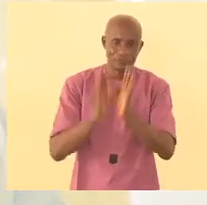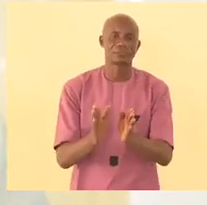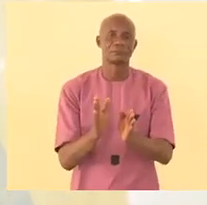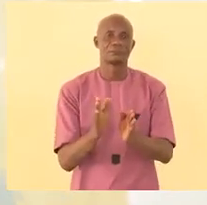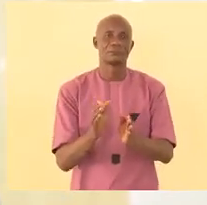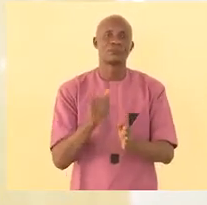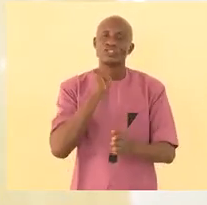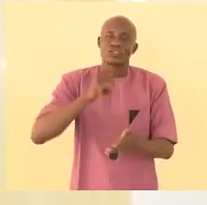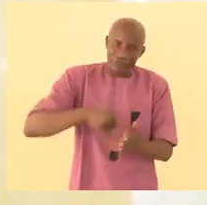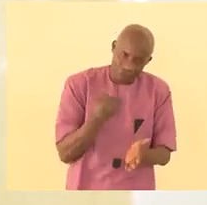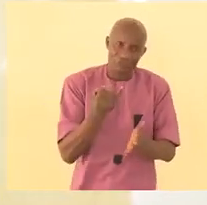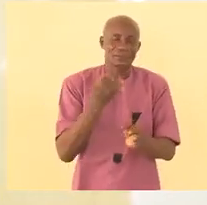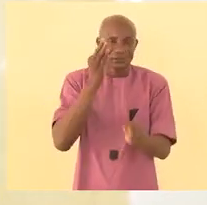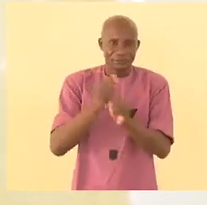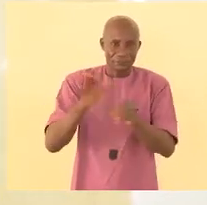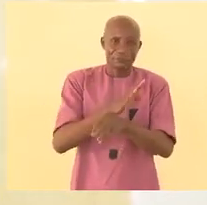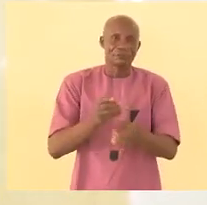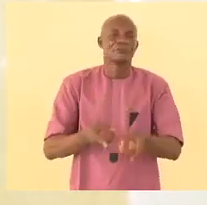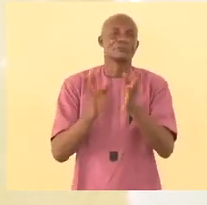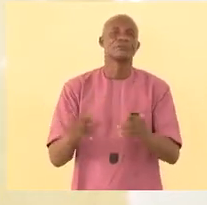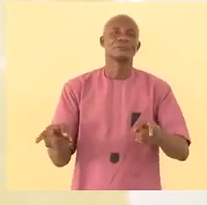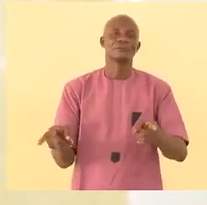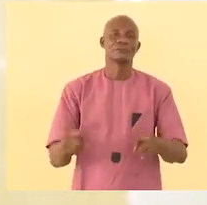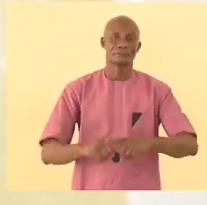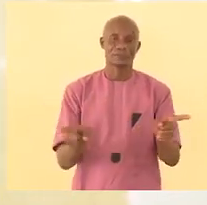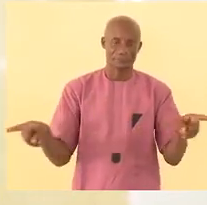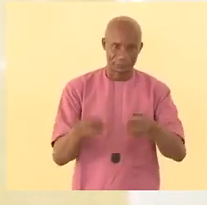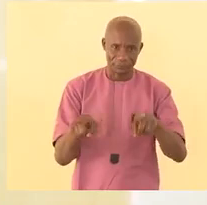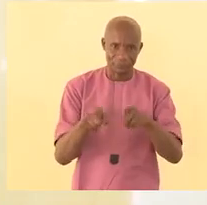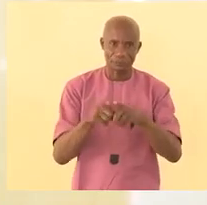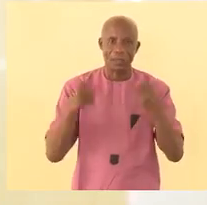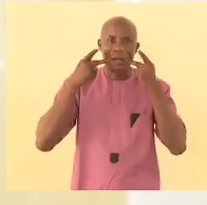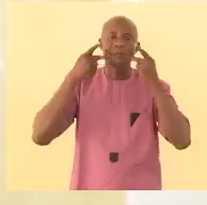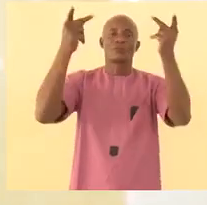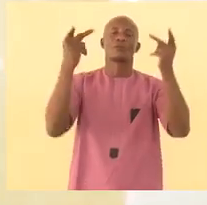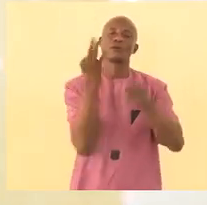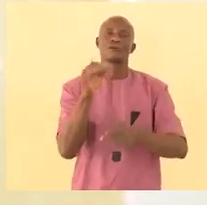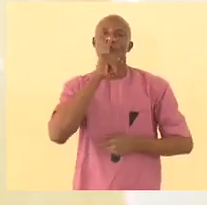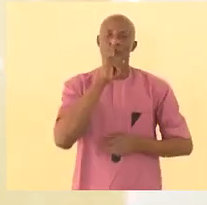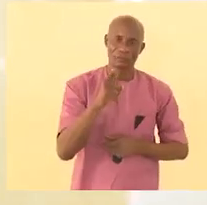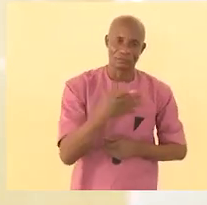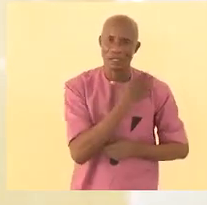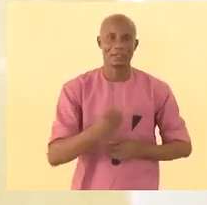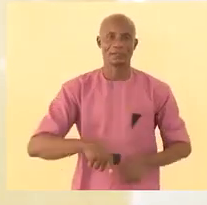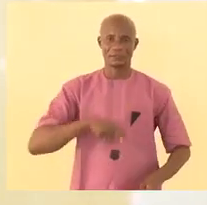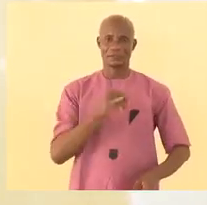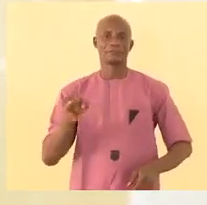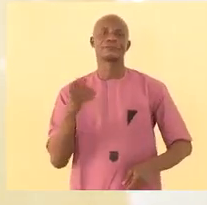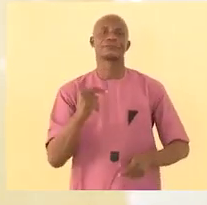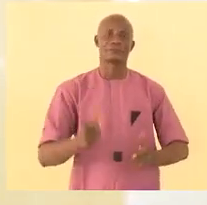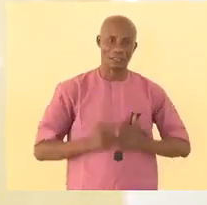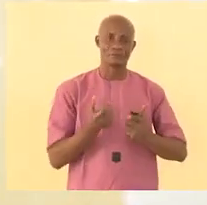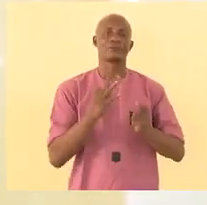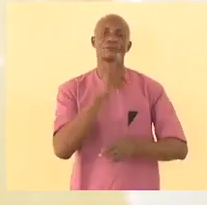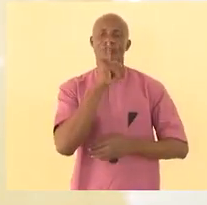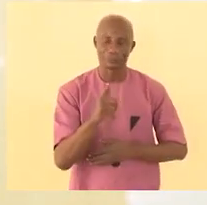And not just being the faithful disciple of his, but also being a proclaimer of the truth and living the